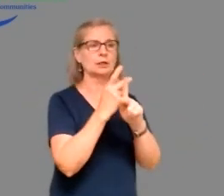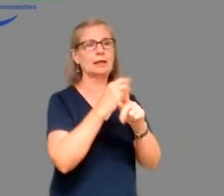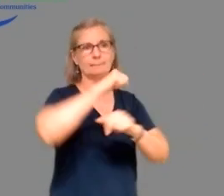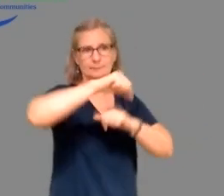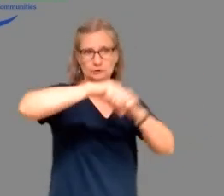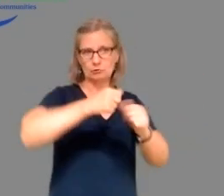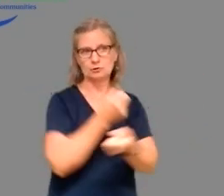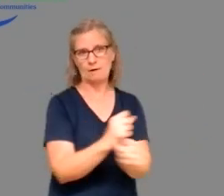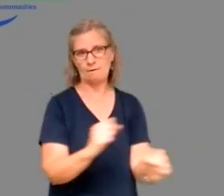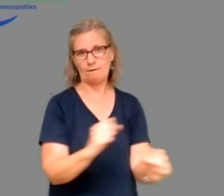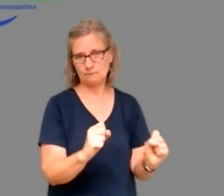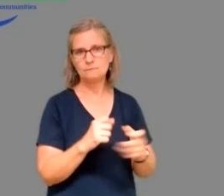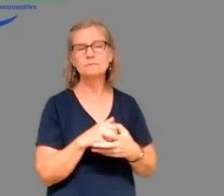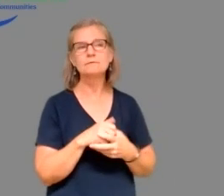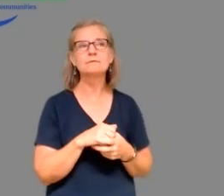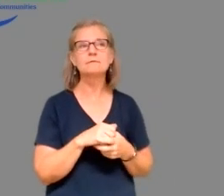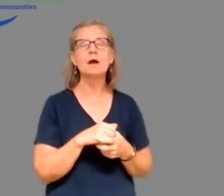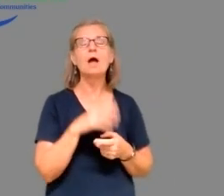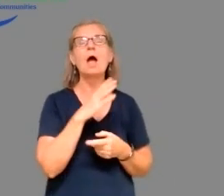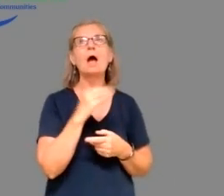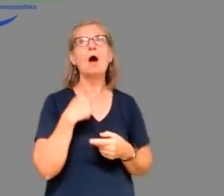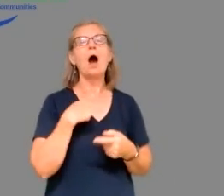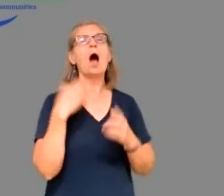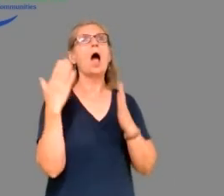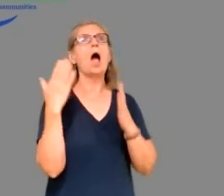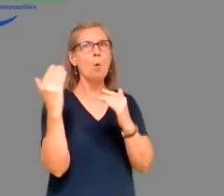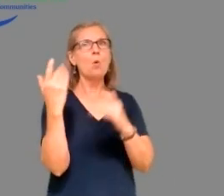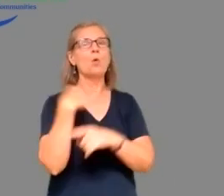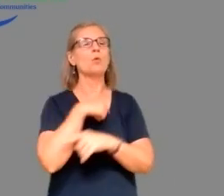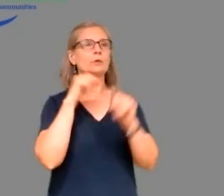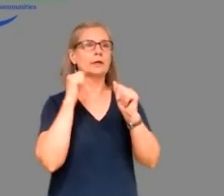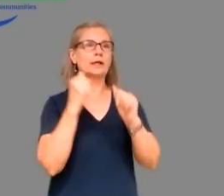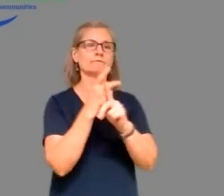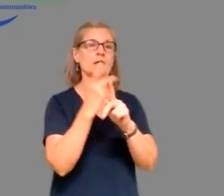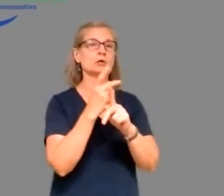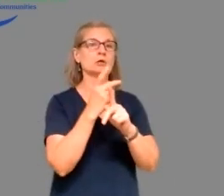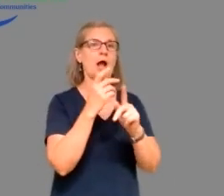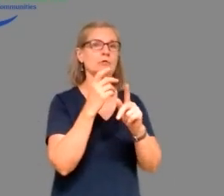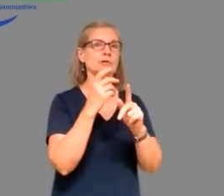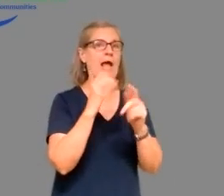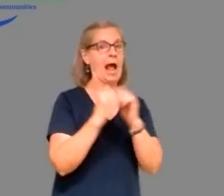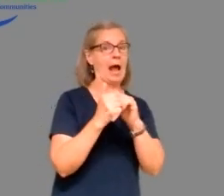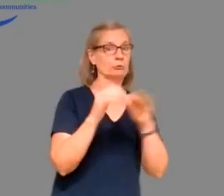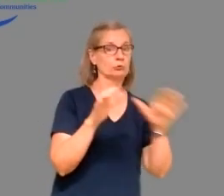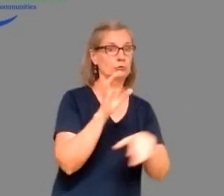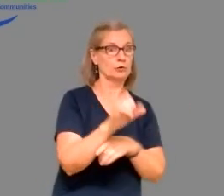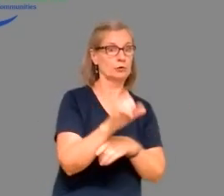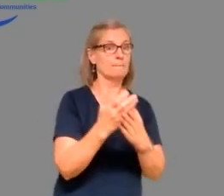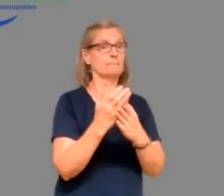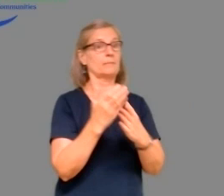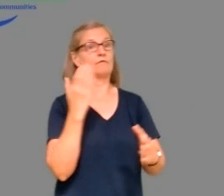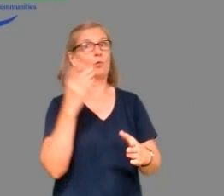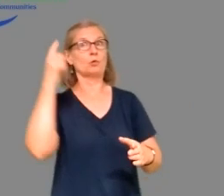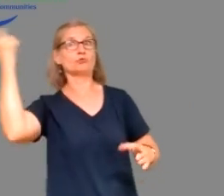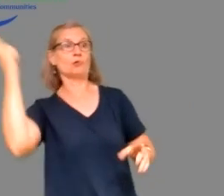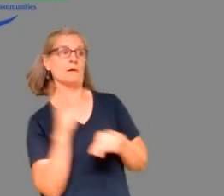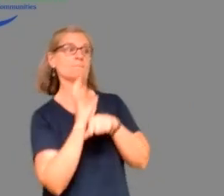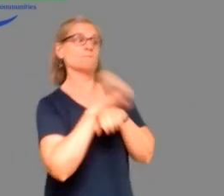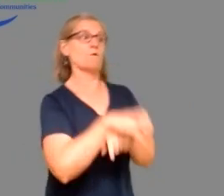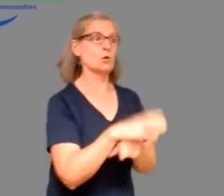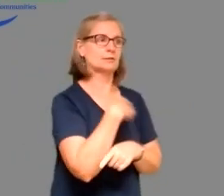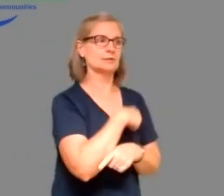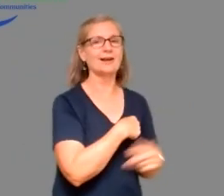Mm-hmm. And I hope that we can figure that out well before we're forced to figure it out. Yep.